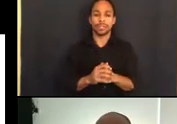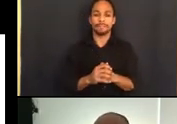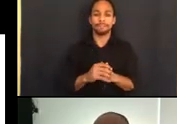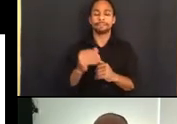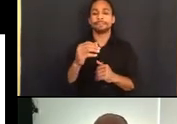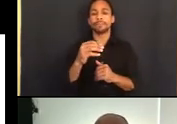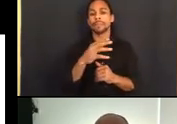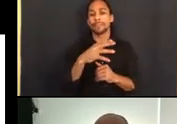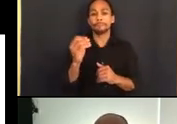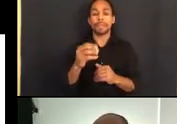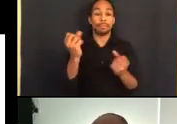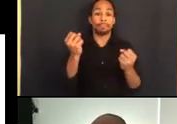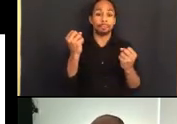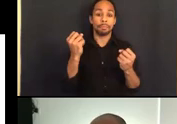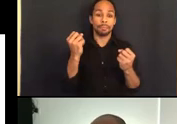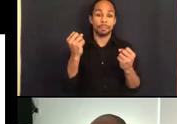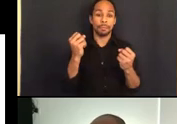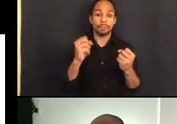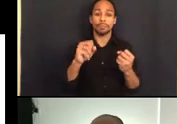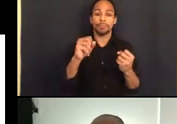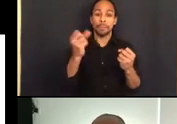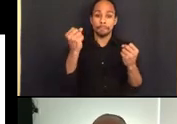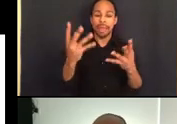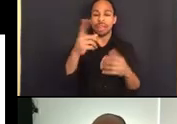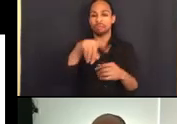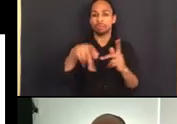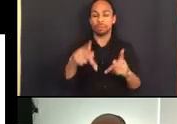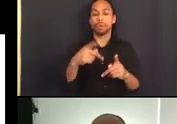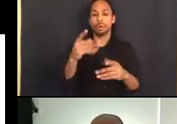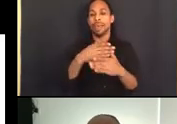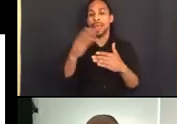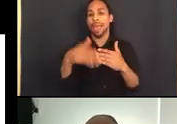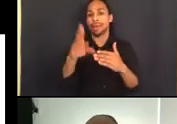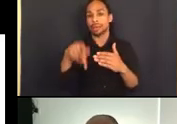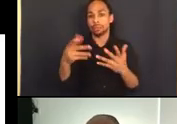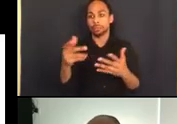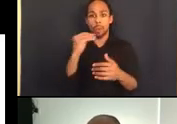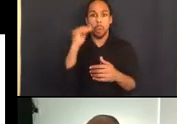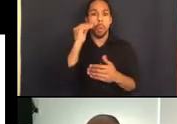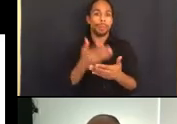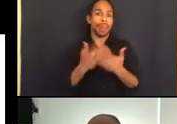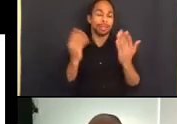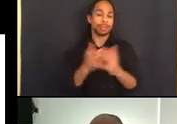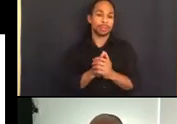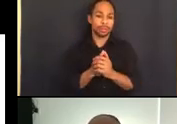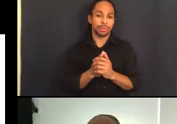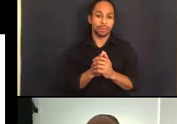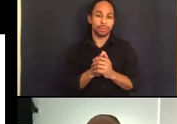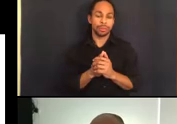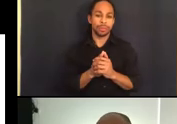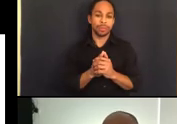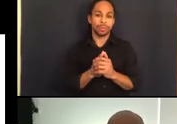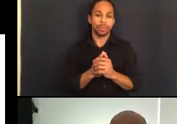of homelessness. So a 2013 survey, for example, found that 91% of people who were living in Tijuana's River Canal at that